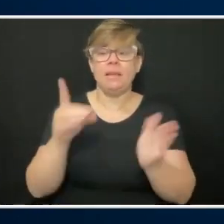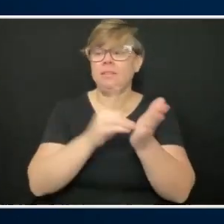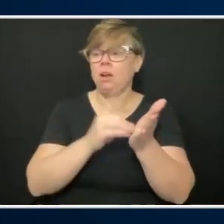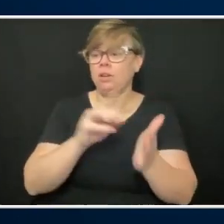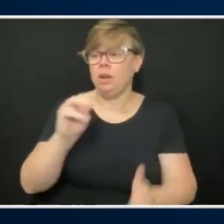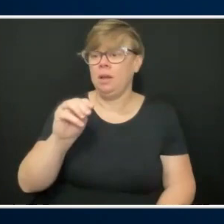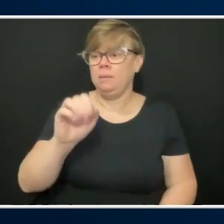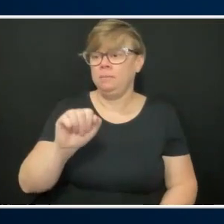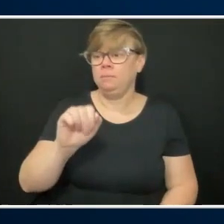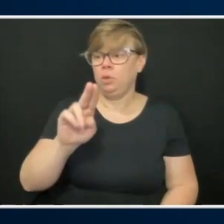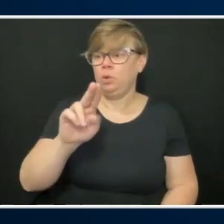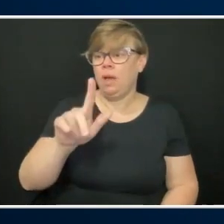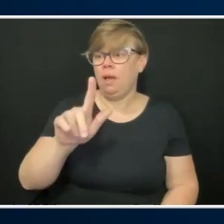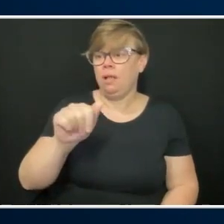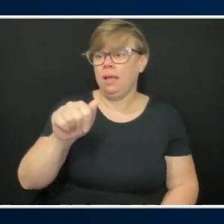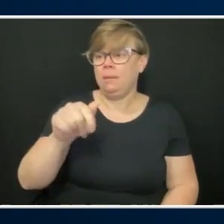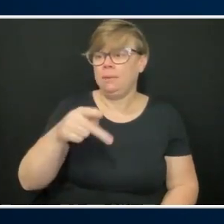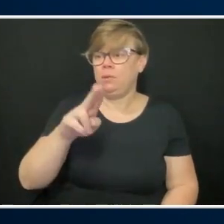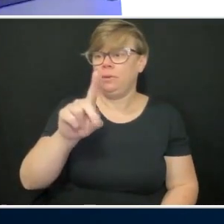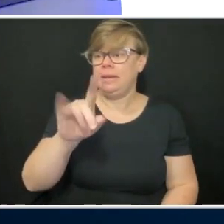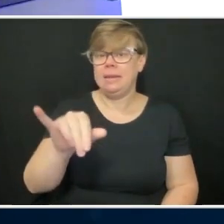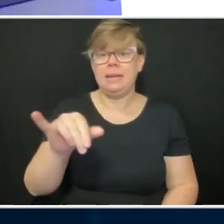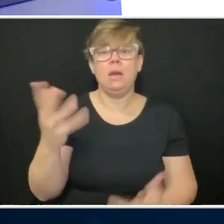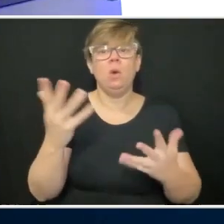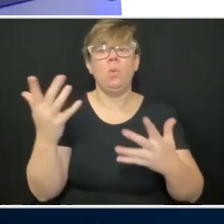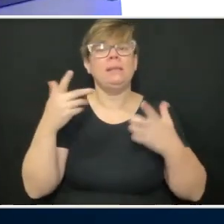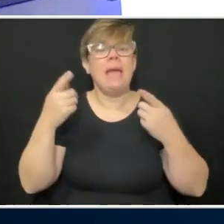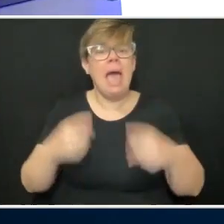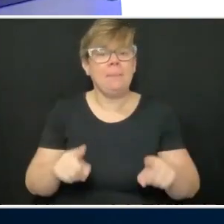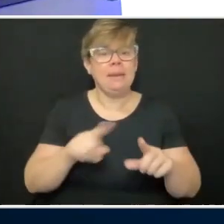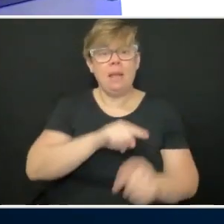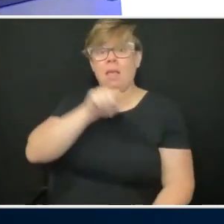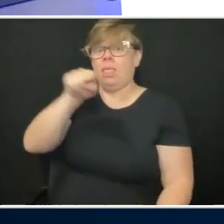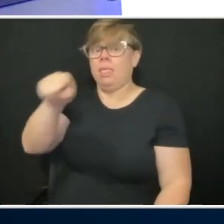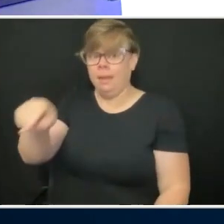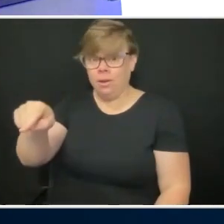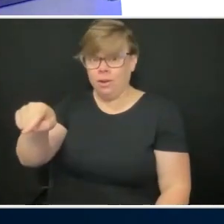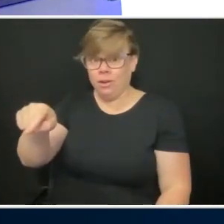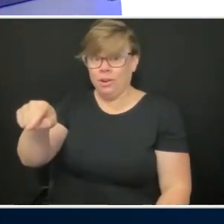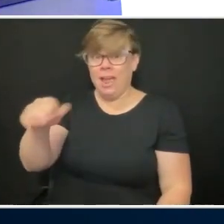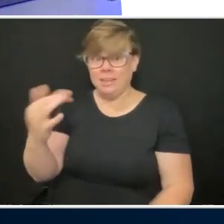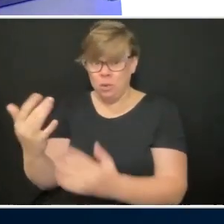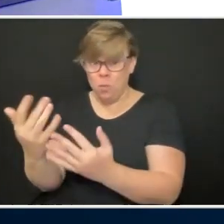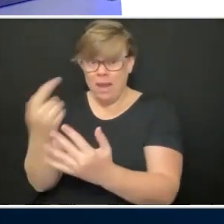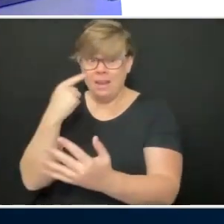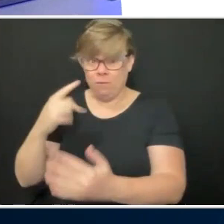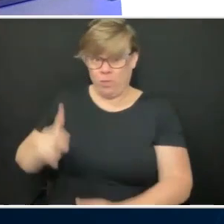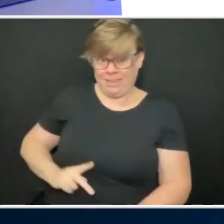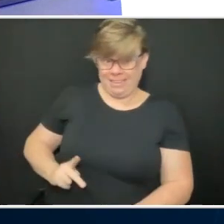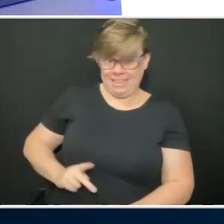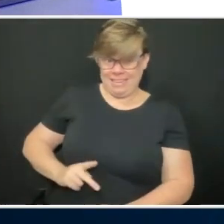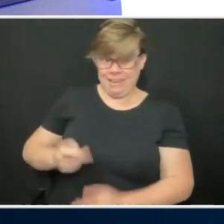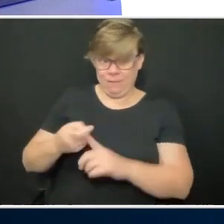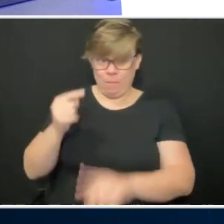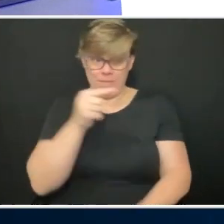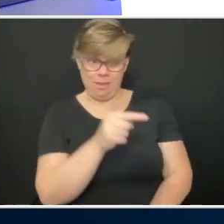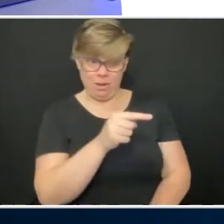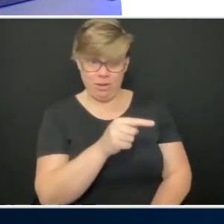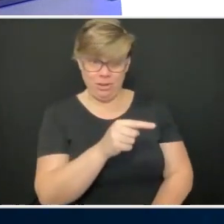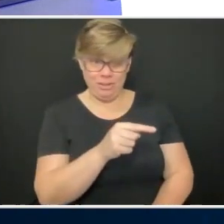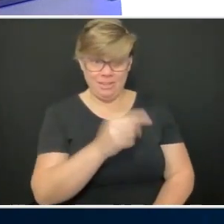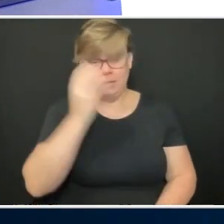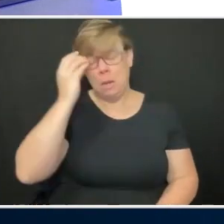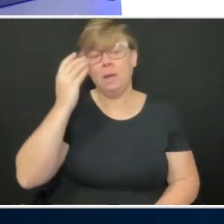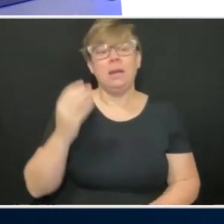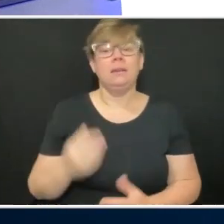in and just kind of tell us on your end what's happening across town as you await that kidney to then put inside